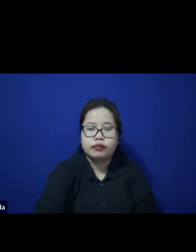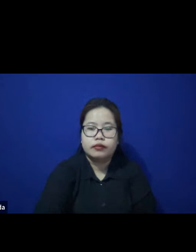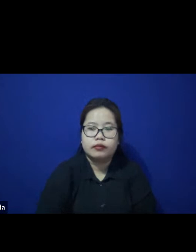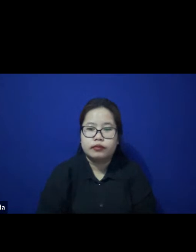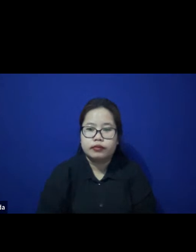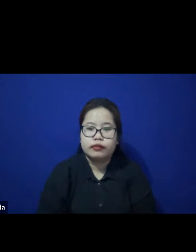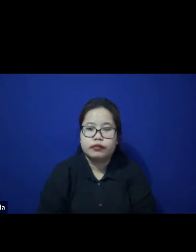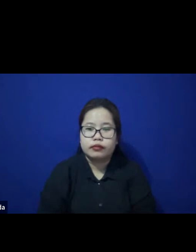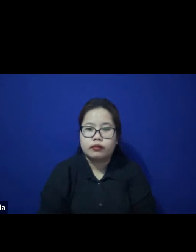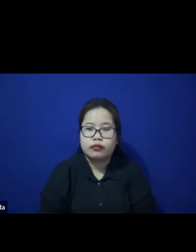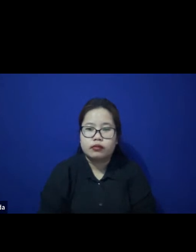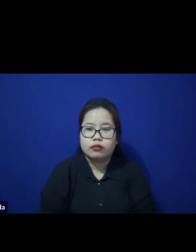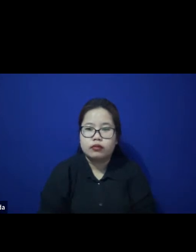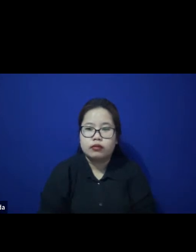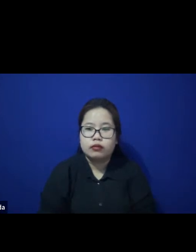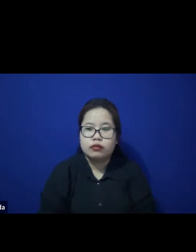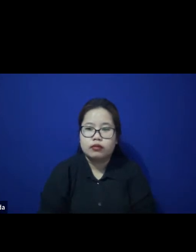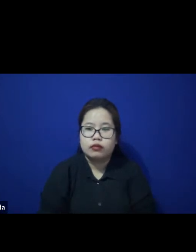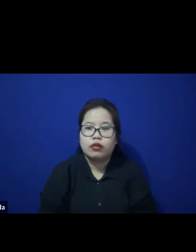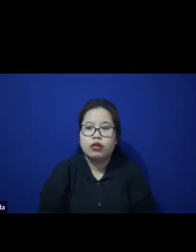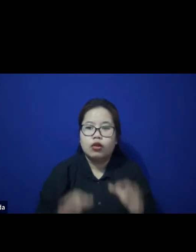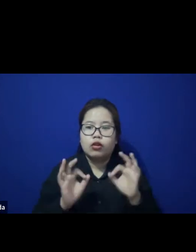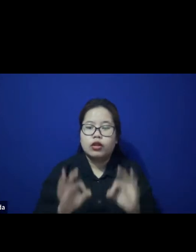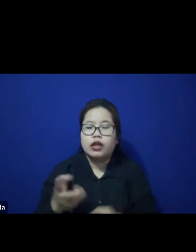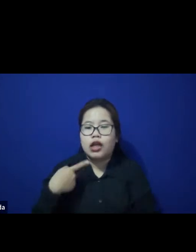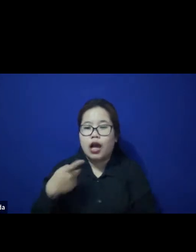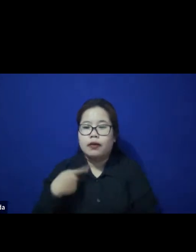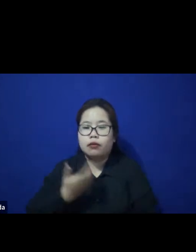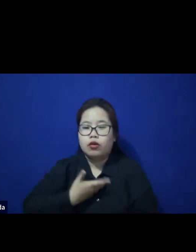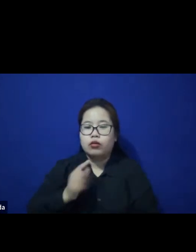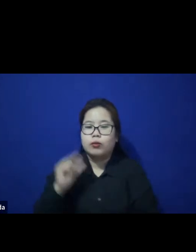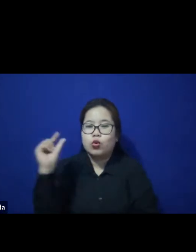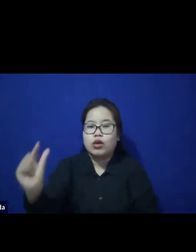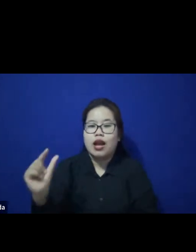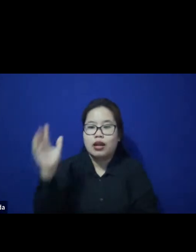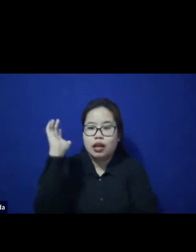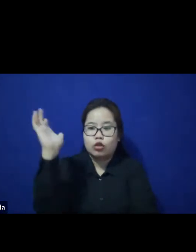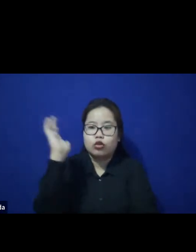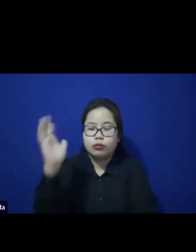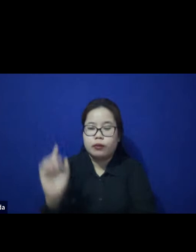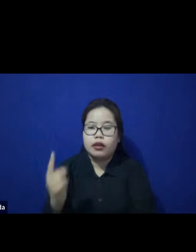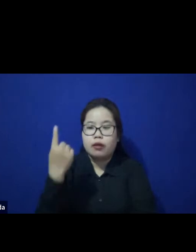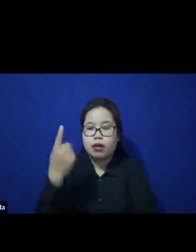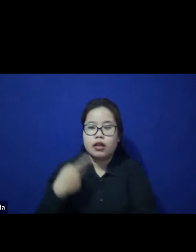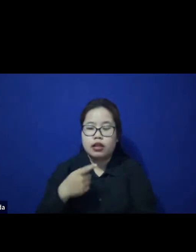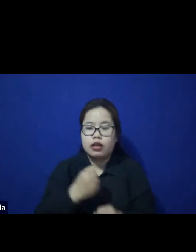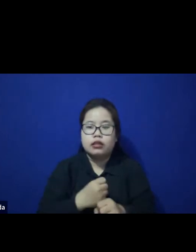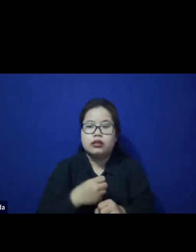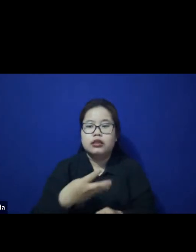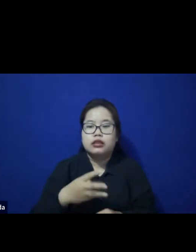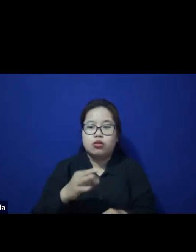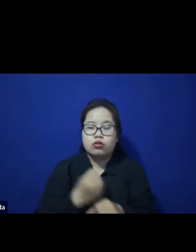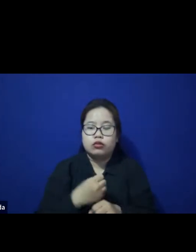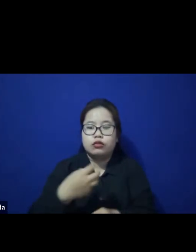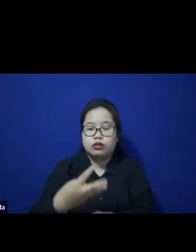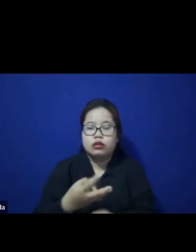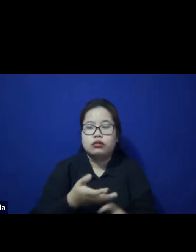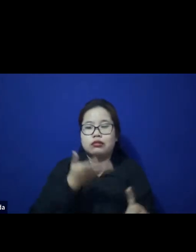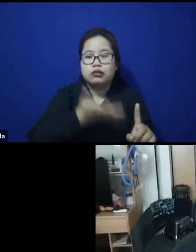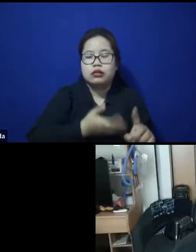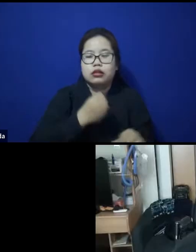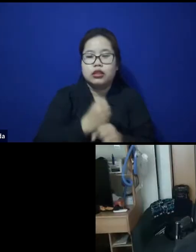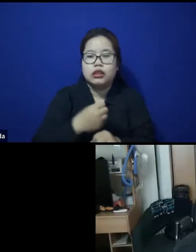like to invite our first speaker, George. George is going to share his knowledge and